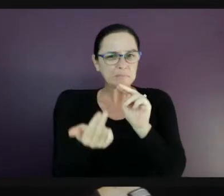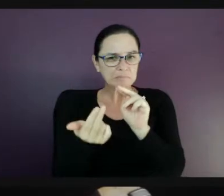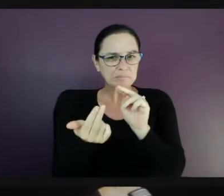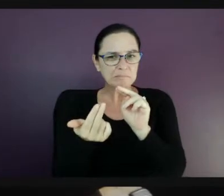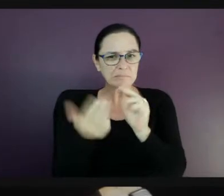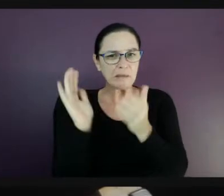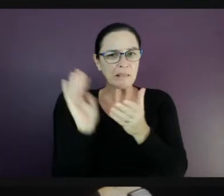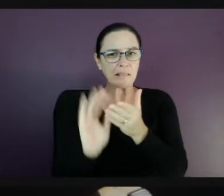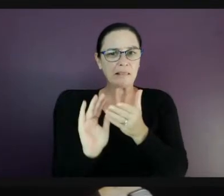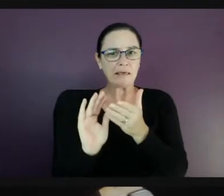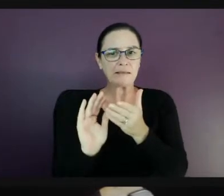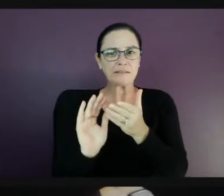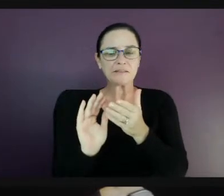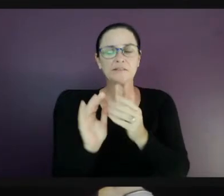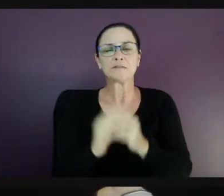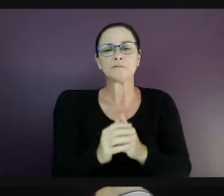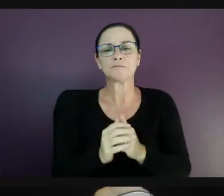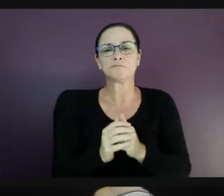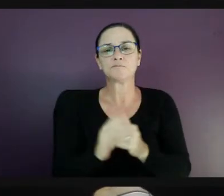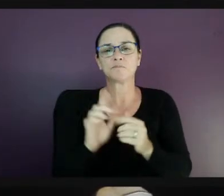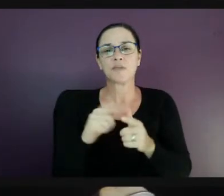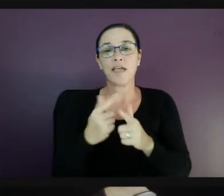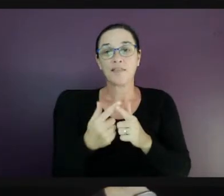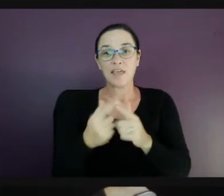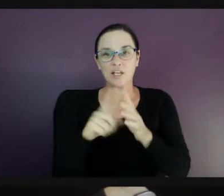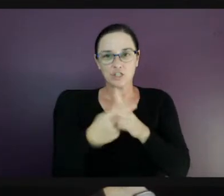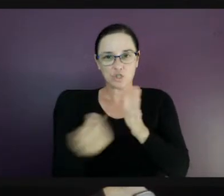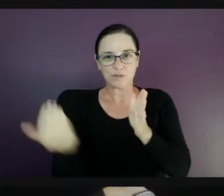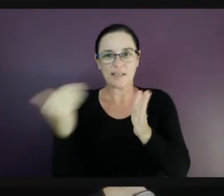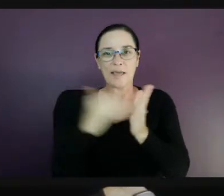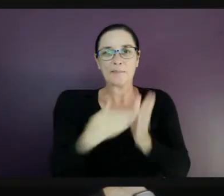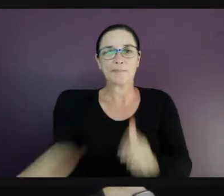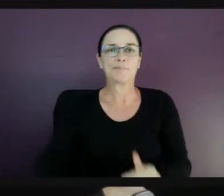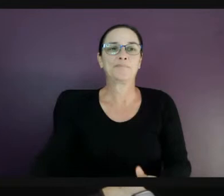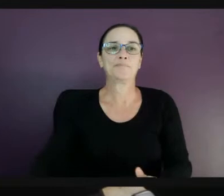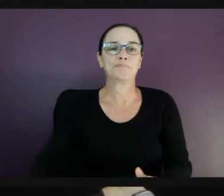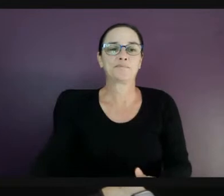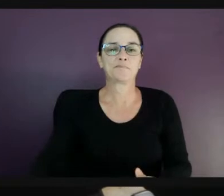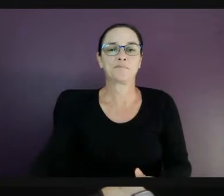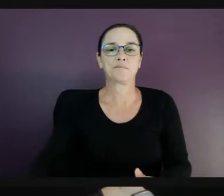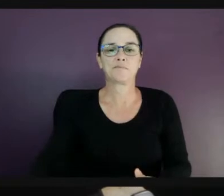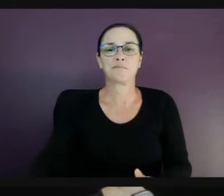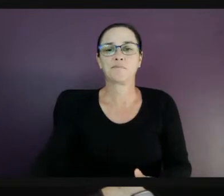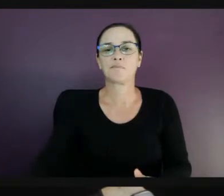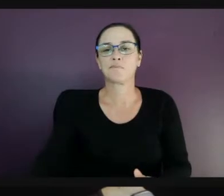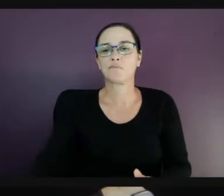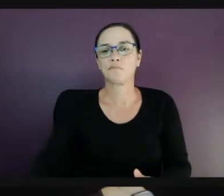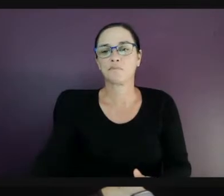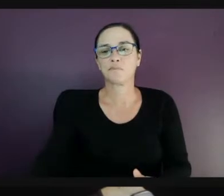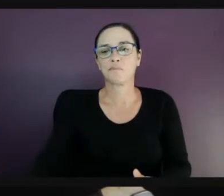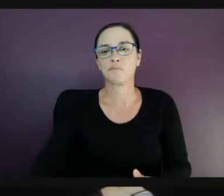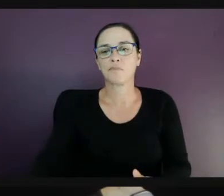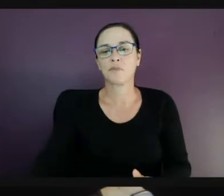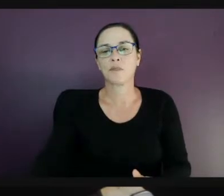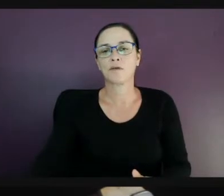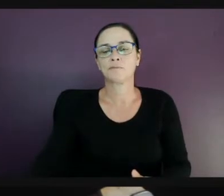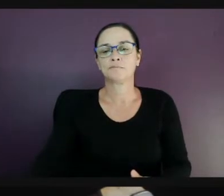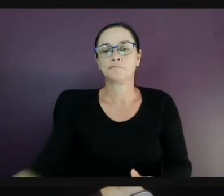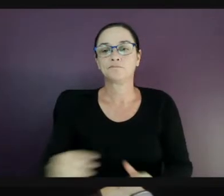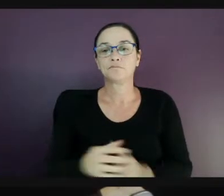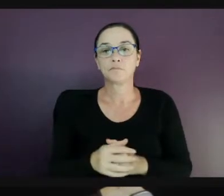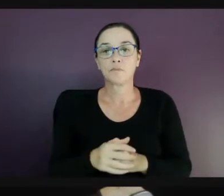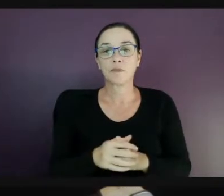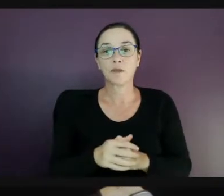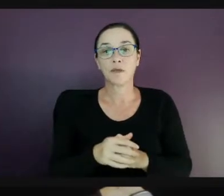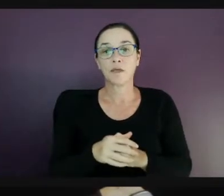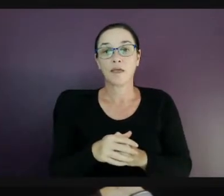not lacking earthquakes, but fewer, and then it restarts right in here. Right? Corresponds to this plot we see right above as well. And then that goes on